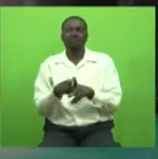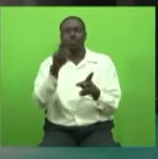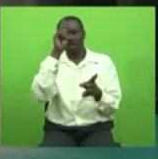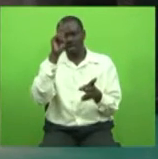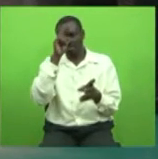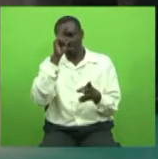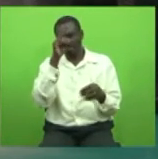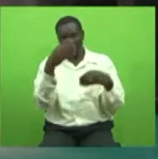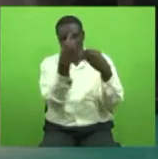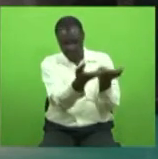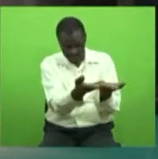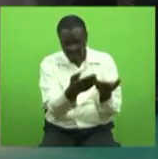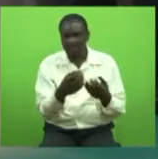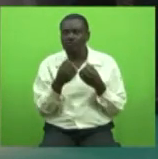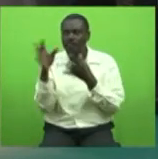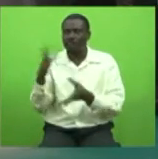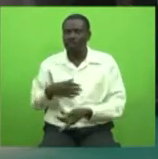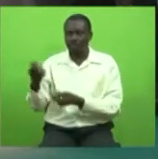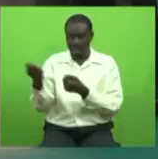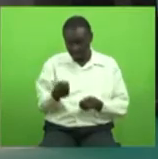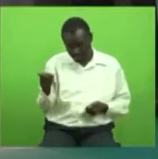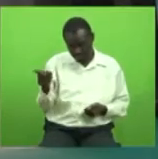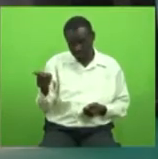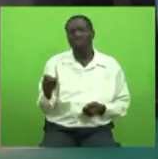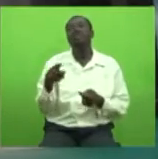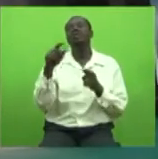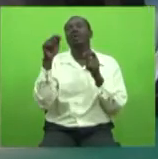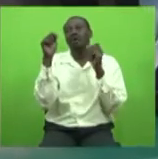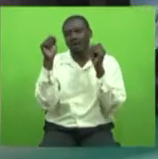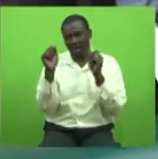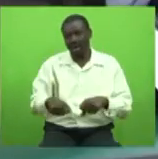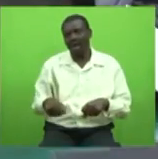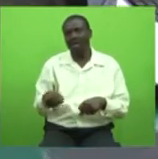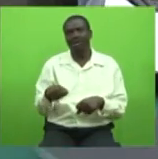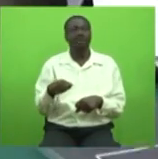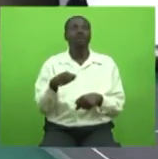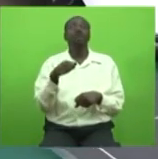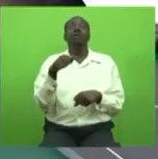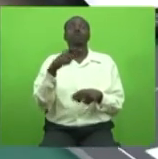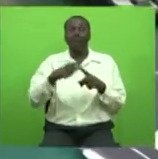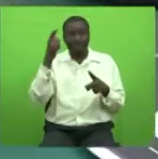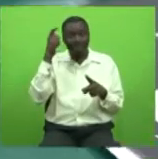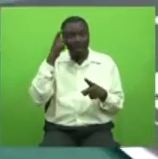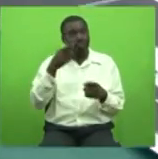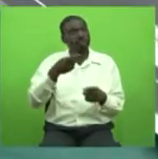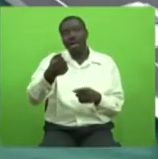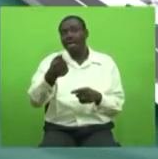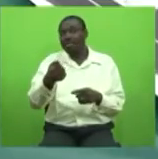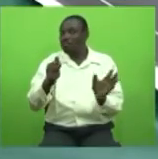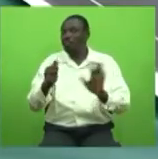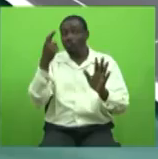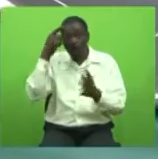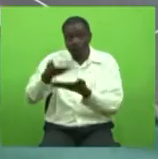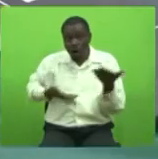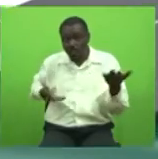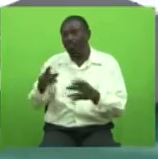the P3 form is free of charge for any case of sexual violence. The P3 form is a